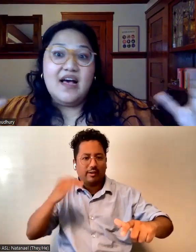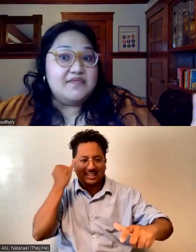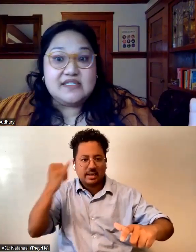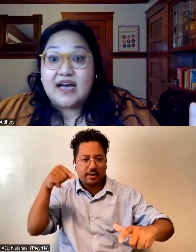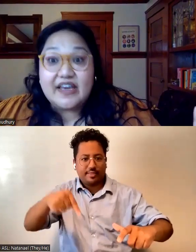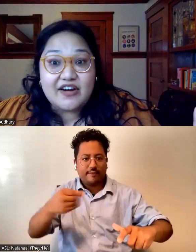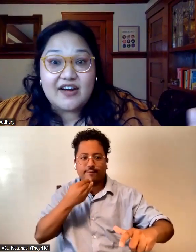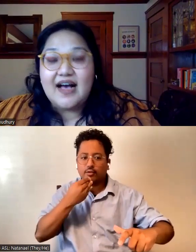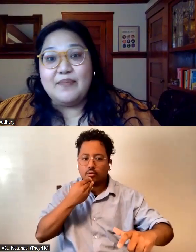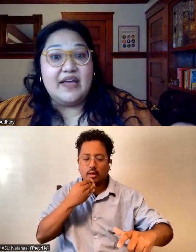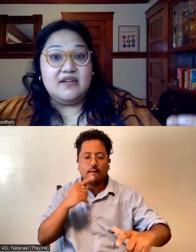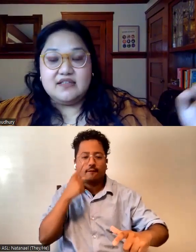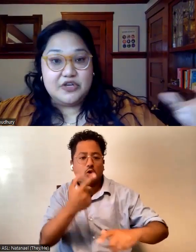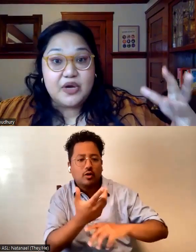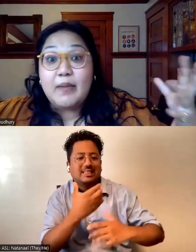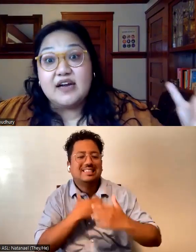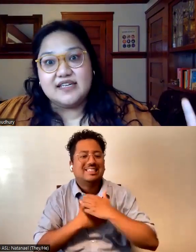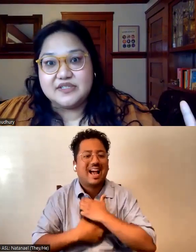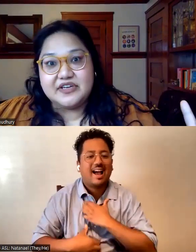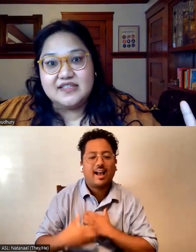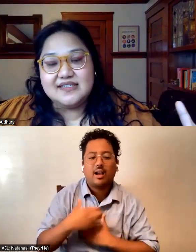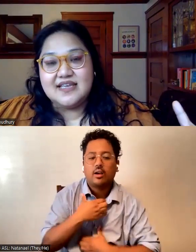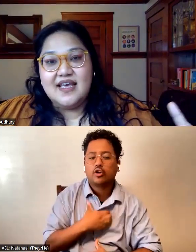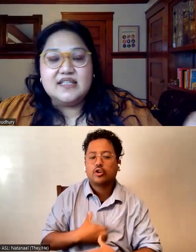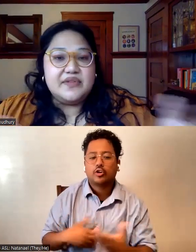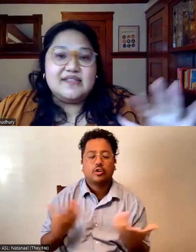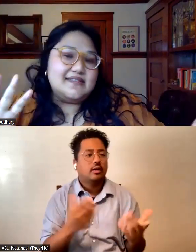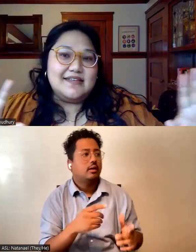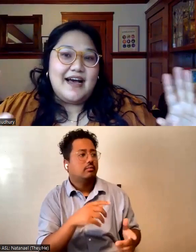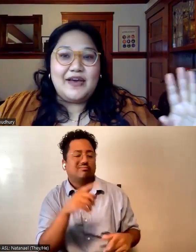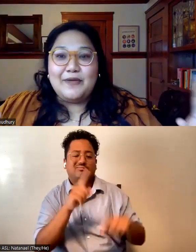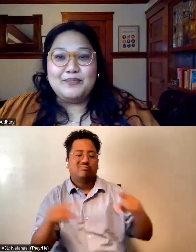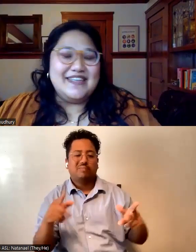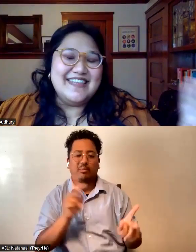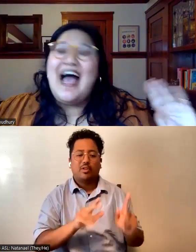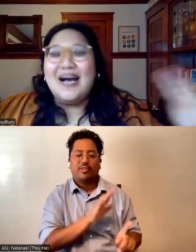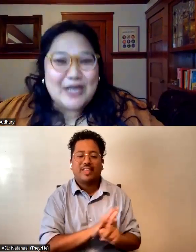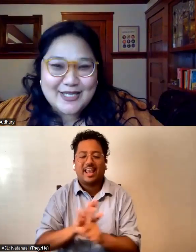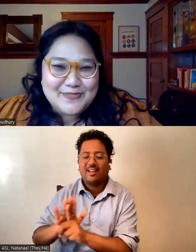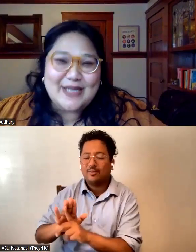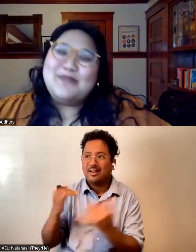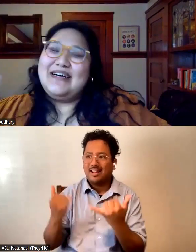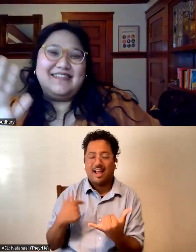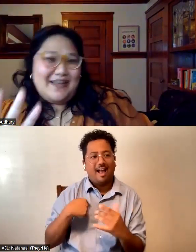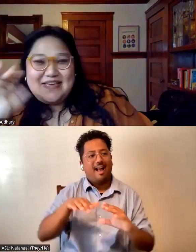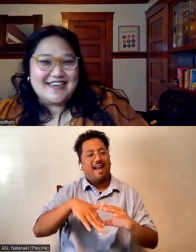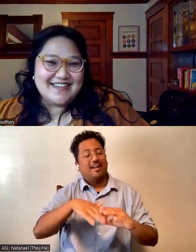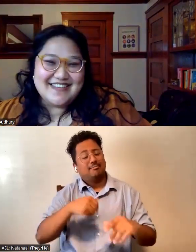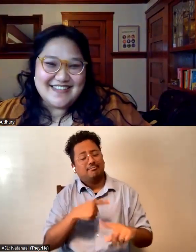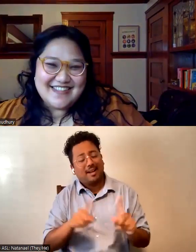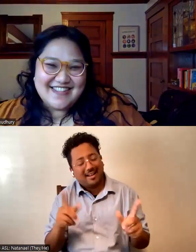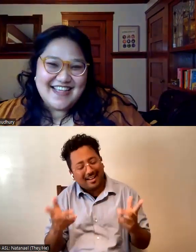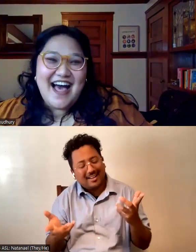currents of desire and, commodity circuits? And so that's, I'm talking too much, but let